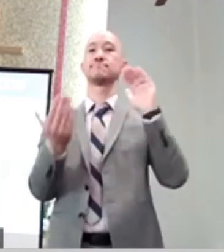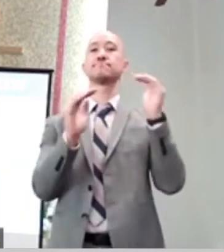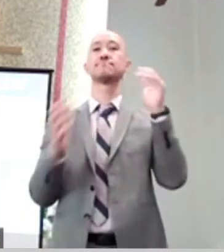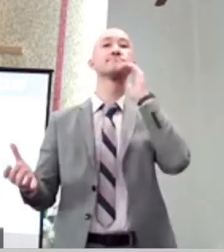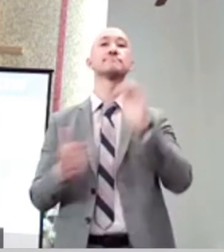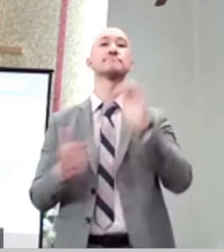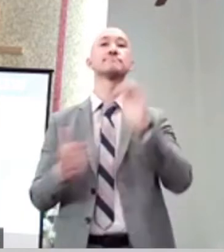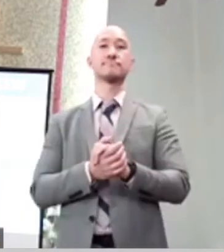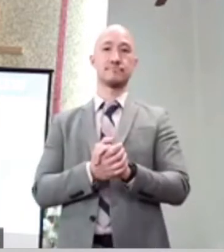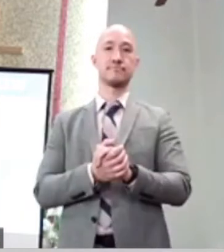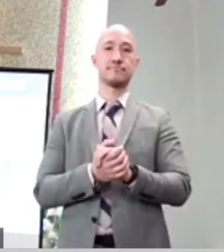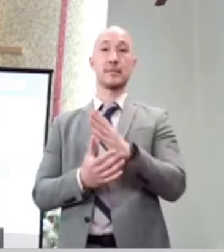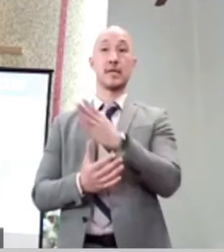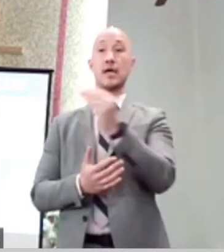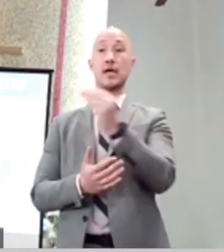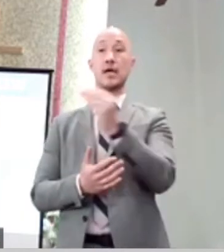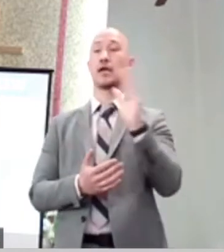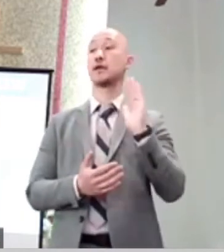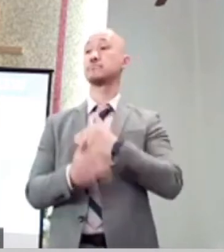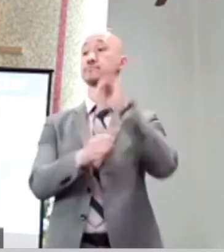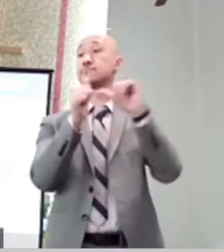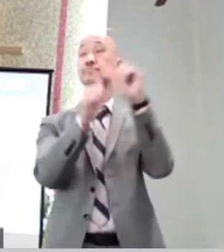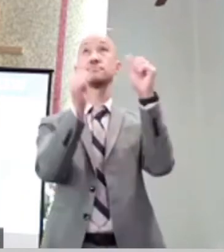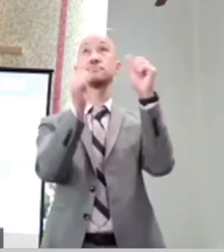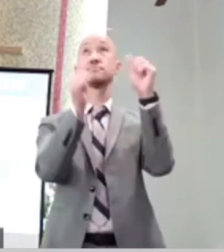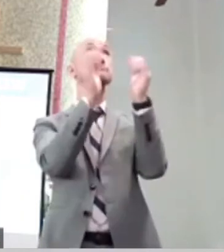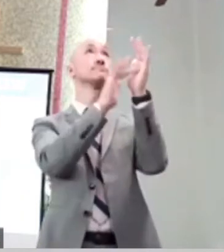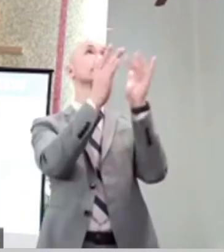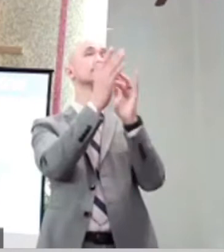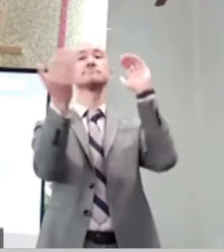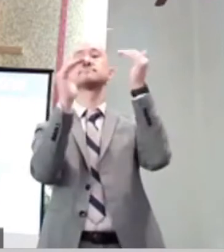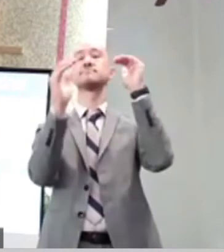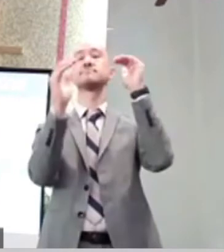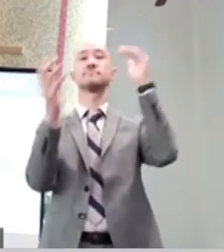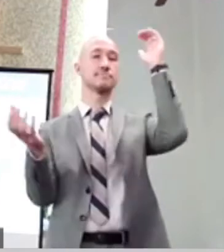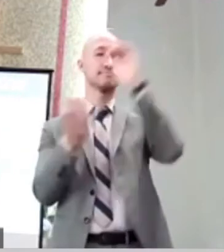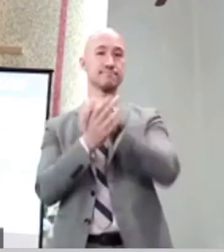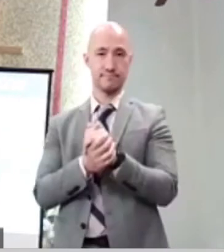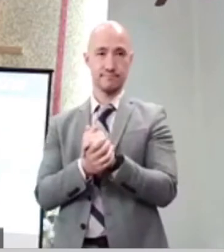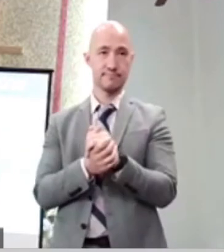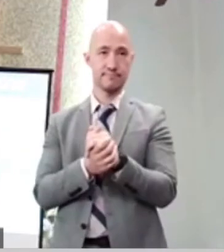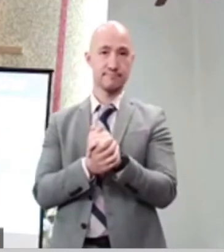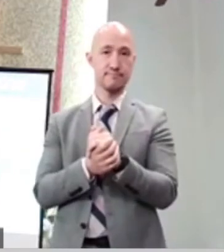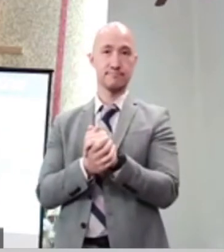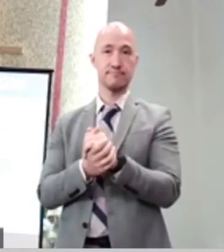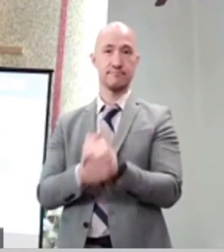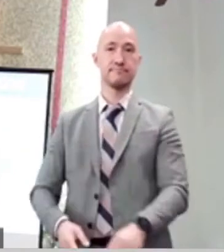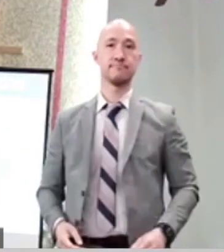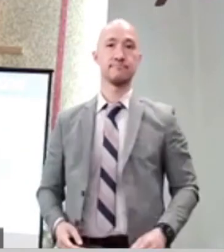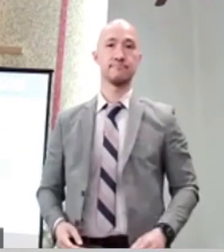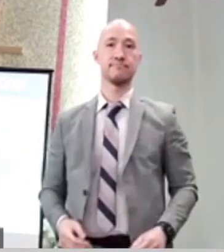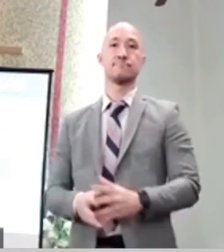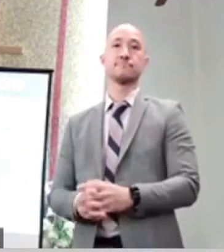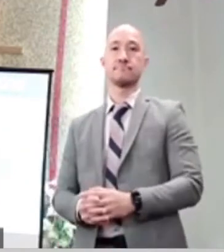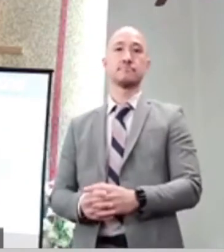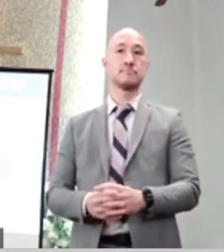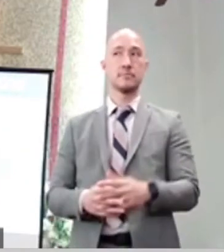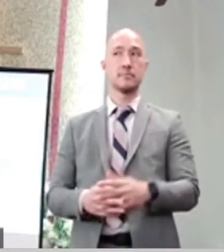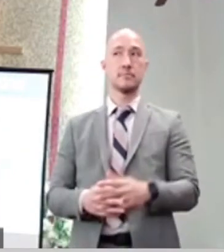very spiritual to a great degree. And it becomes a great example, a great situation for us to learn a